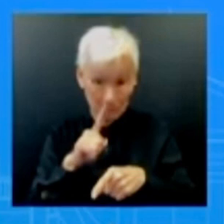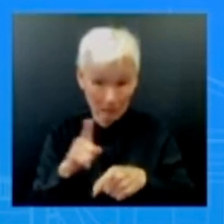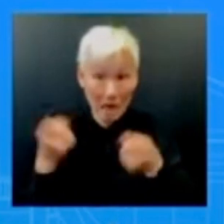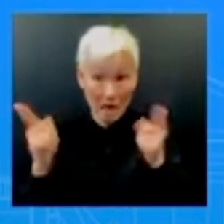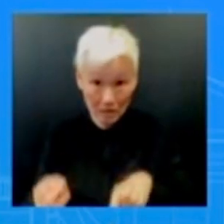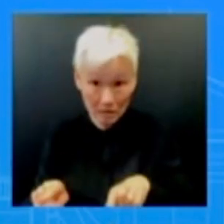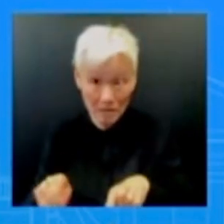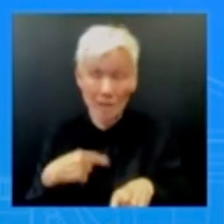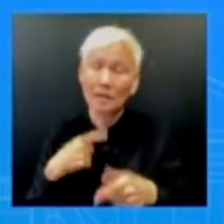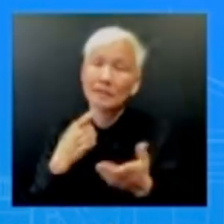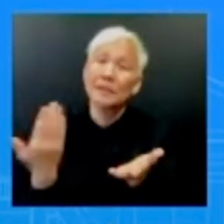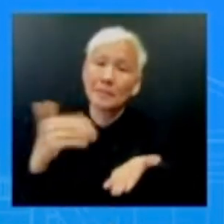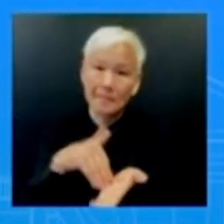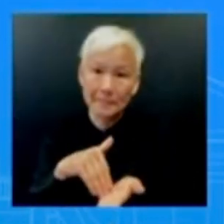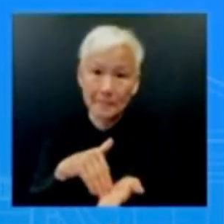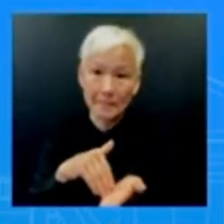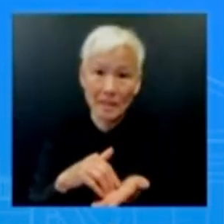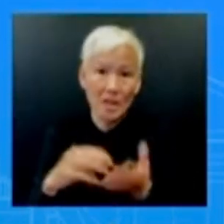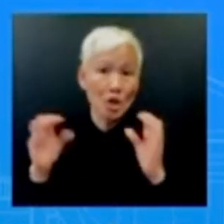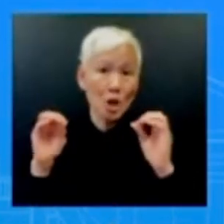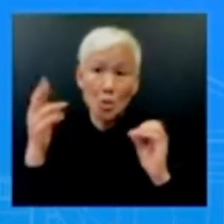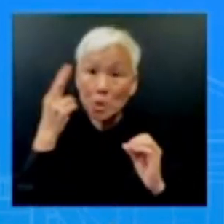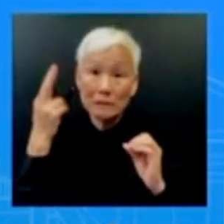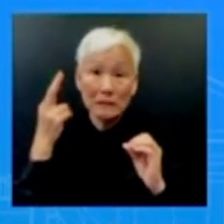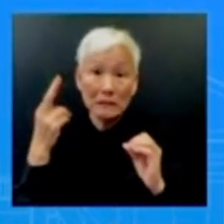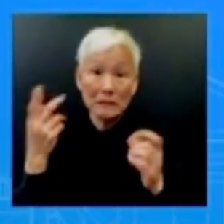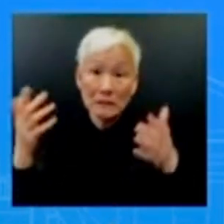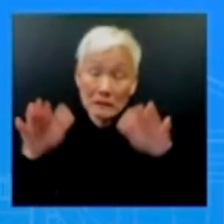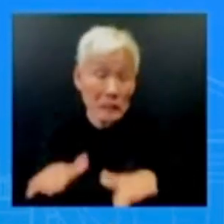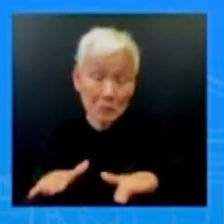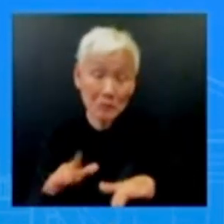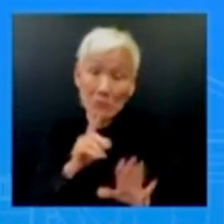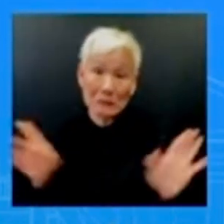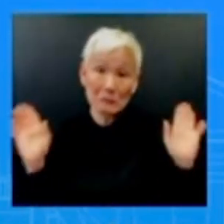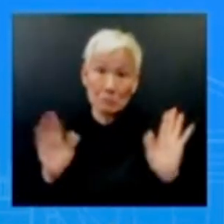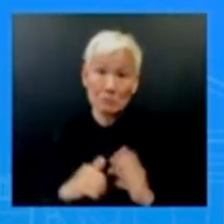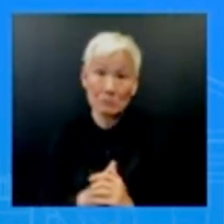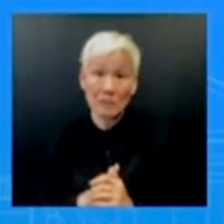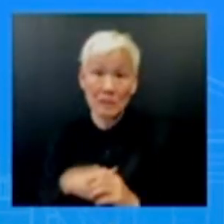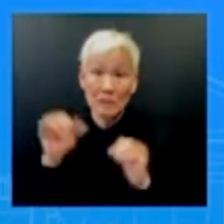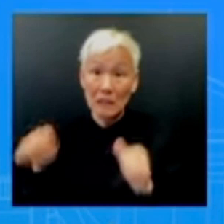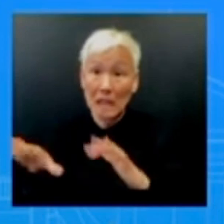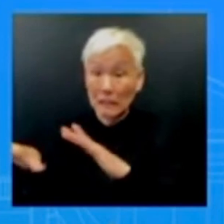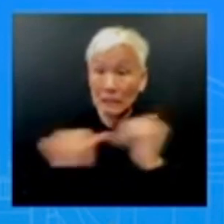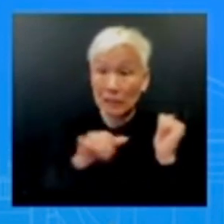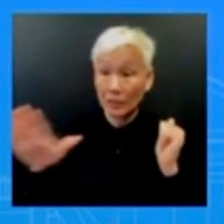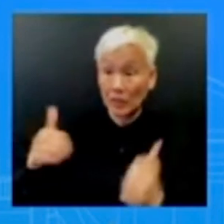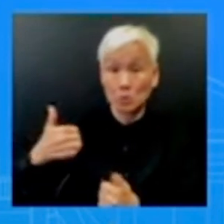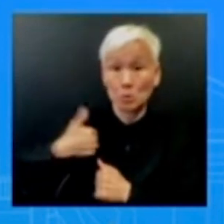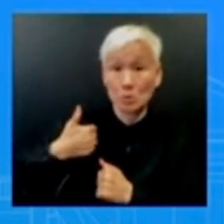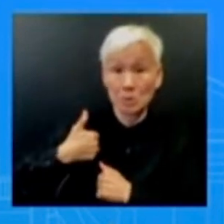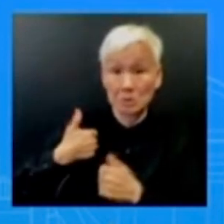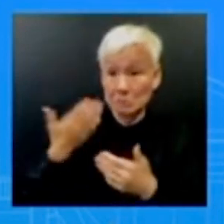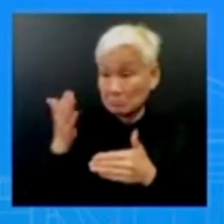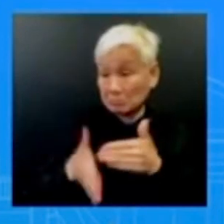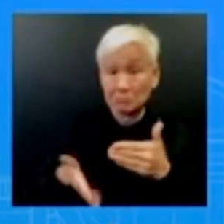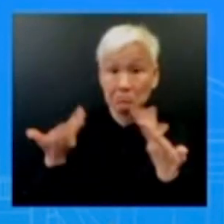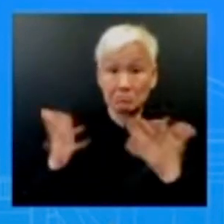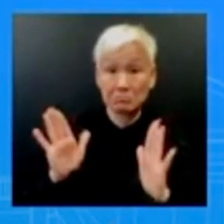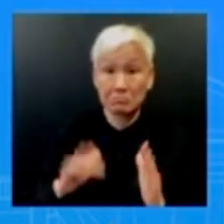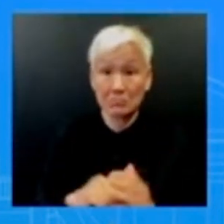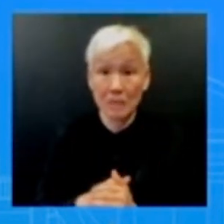no reason for it to. Mr. Putin could just pull his troops out, be done. But if and when it comes to